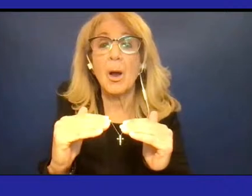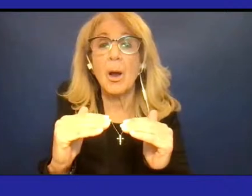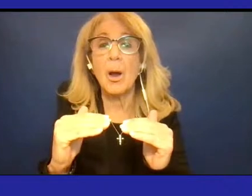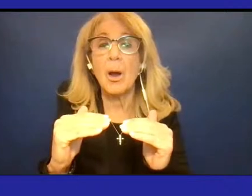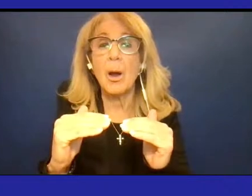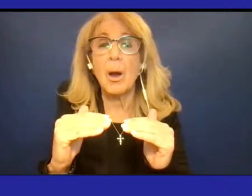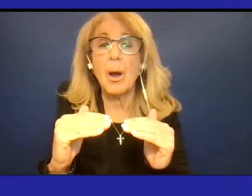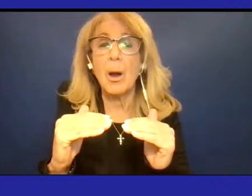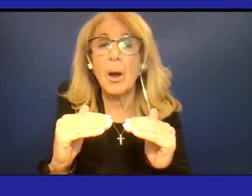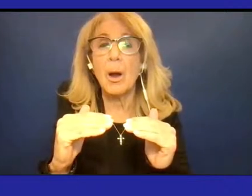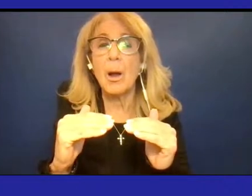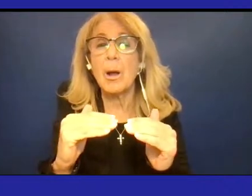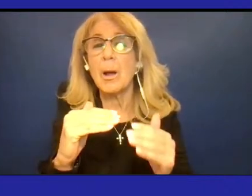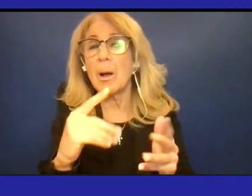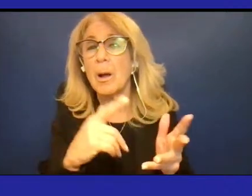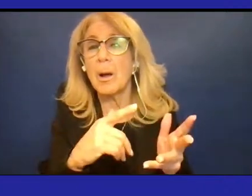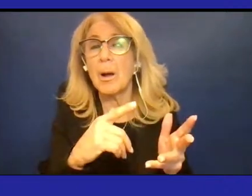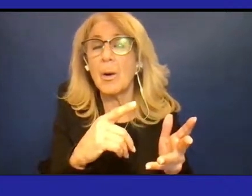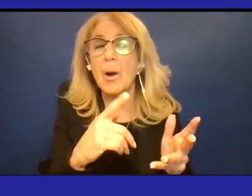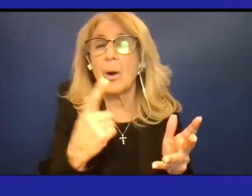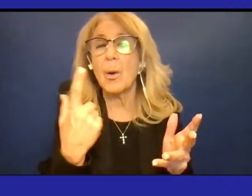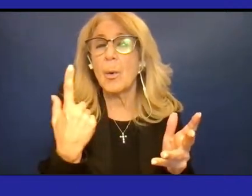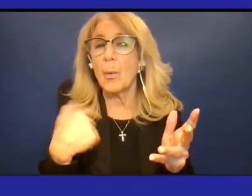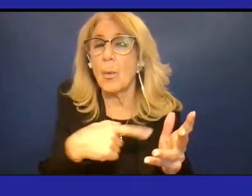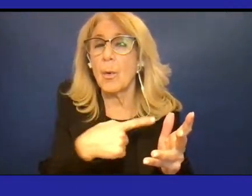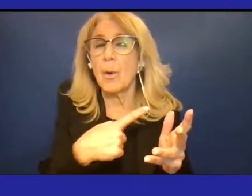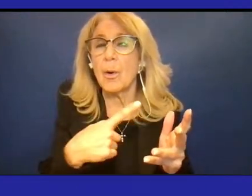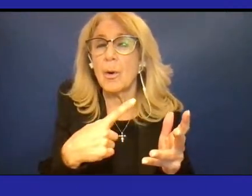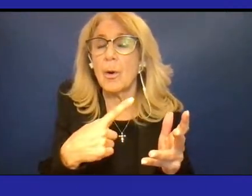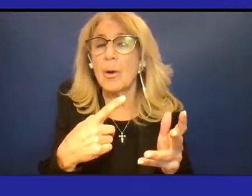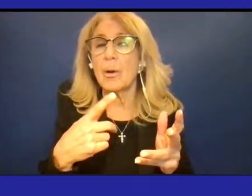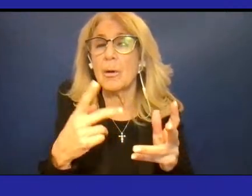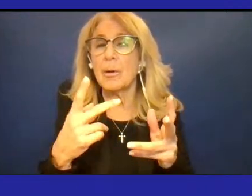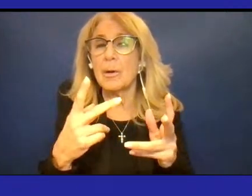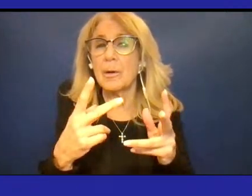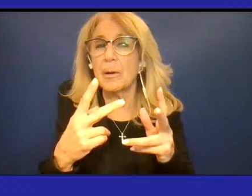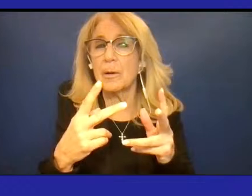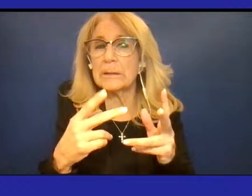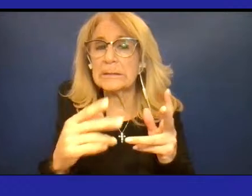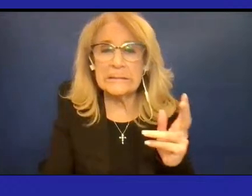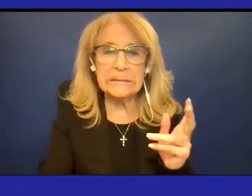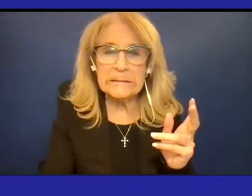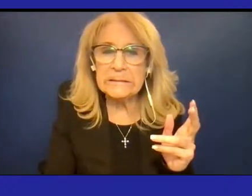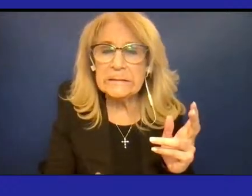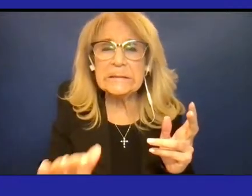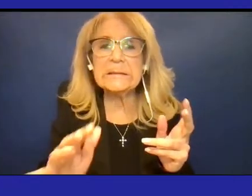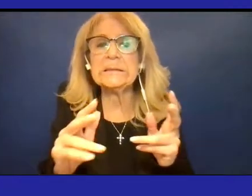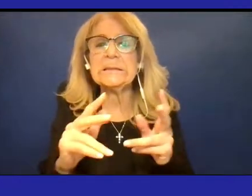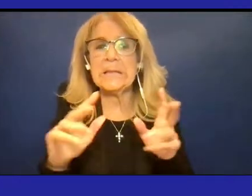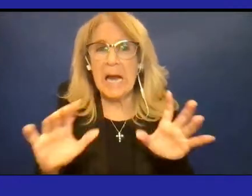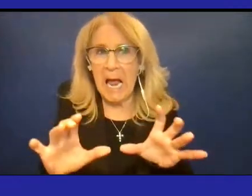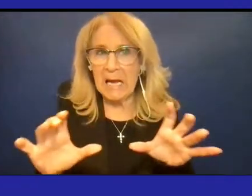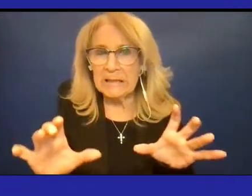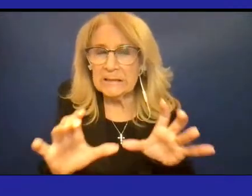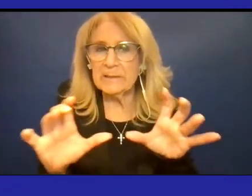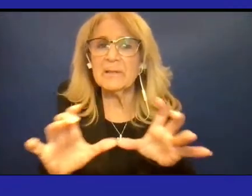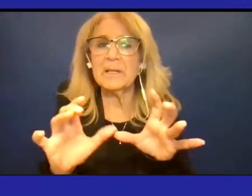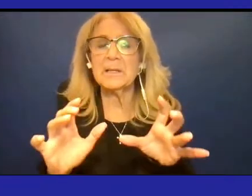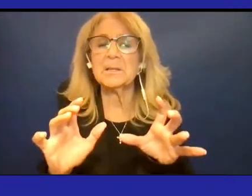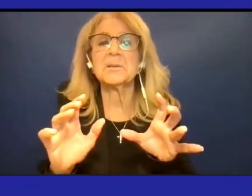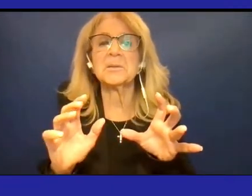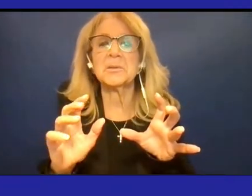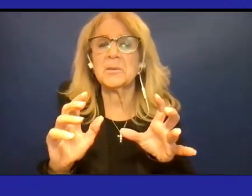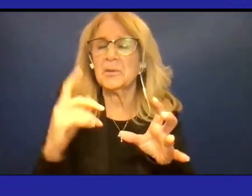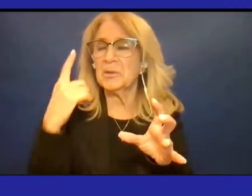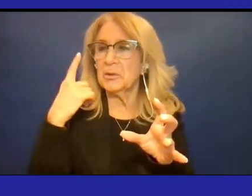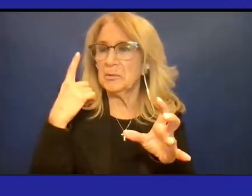have begun, we are very actively engaged, putting forth our priorities, both financially